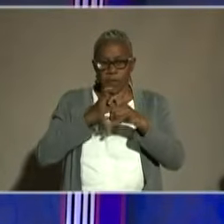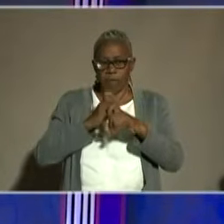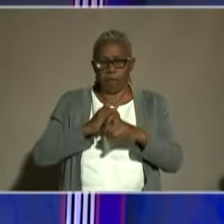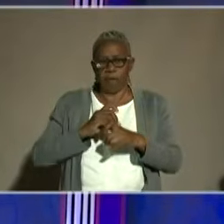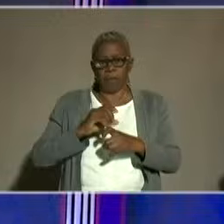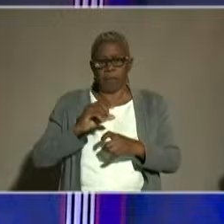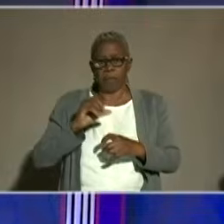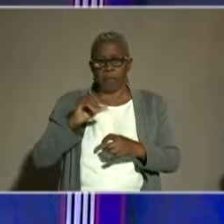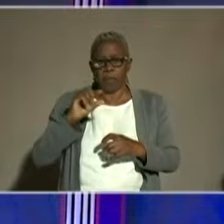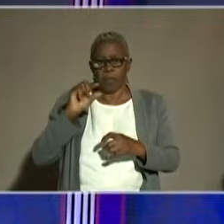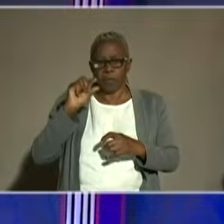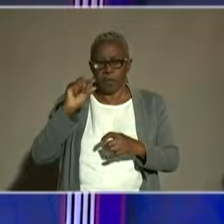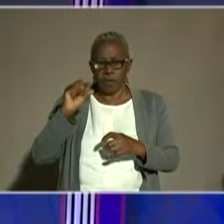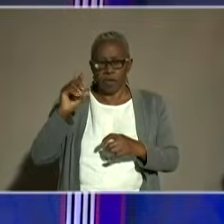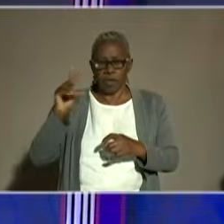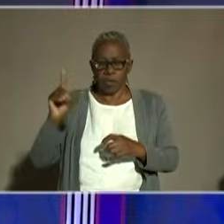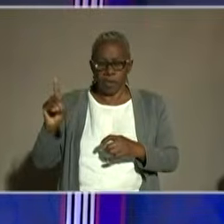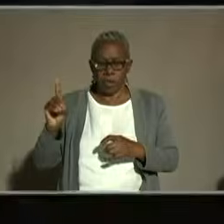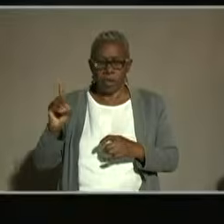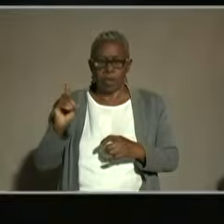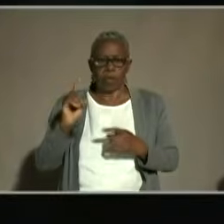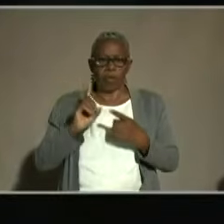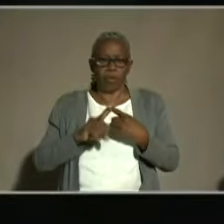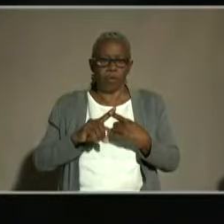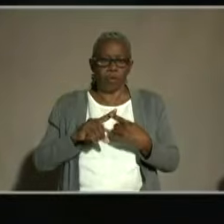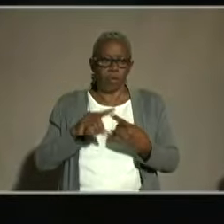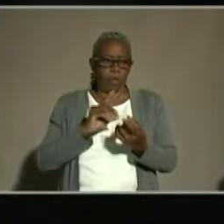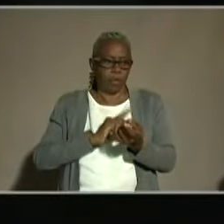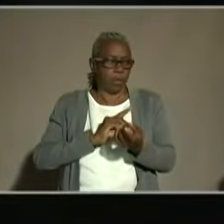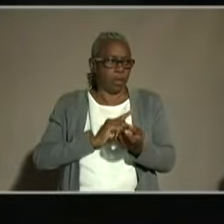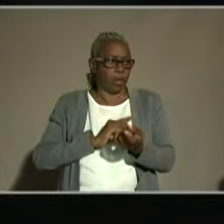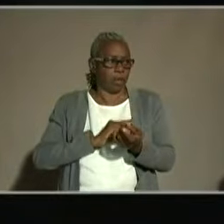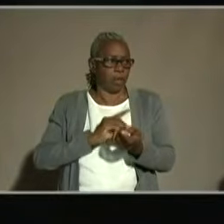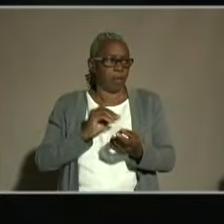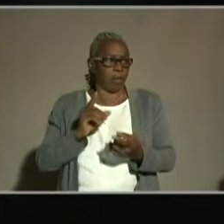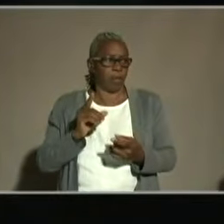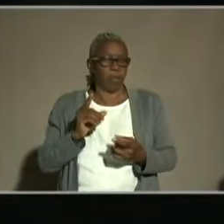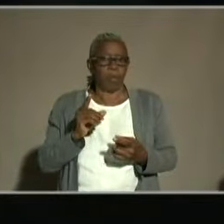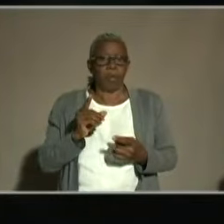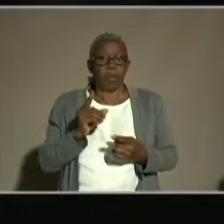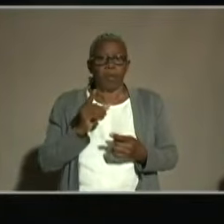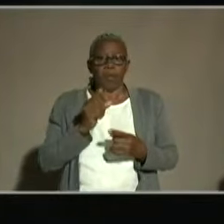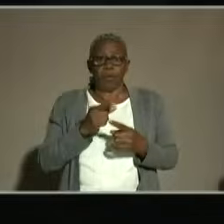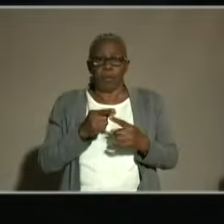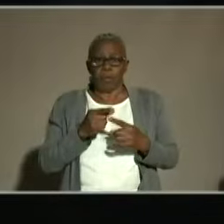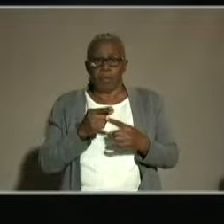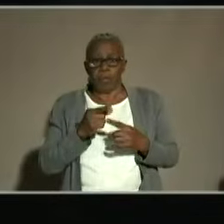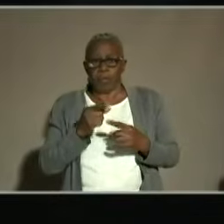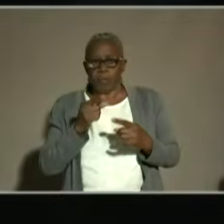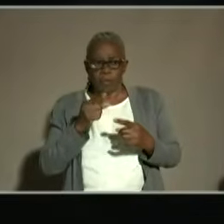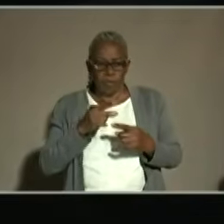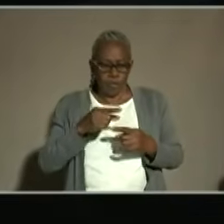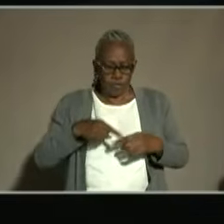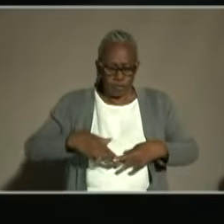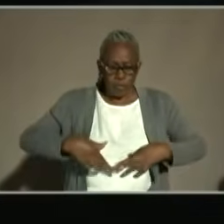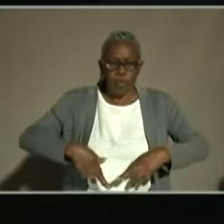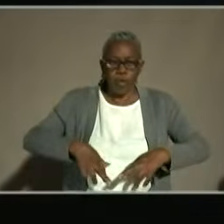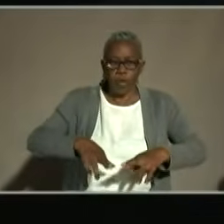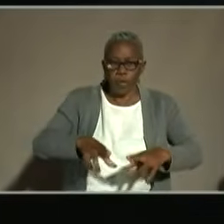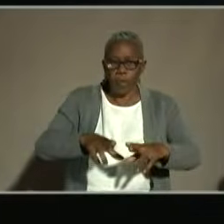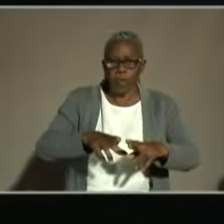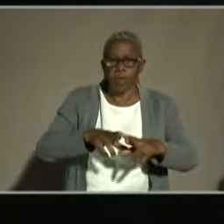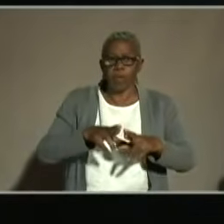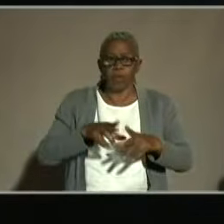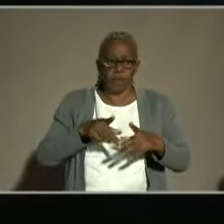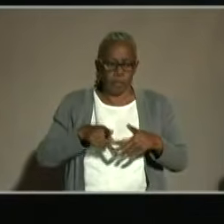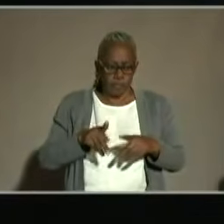Dennis, and it goes to Dr. Holness. The Rio Cobre is a major water source for the St. Catherine Plains and communities in and around